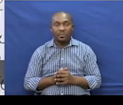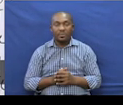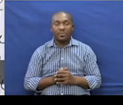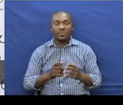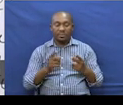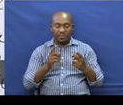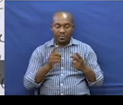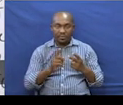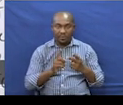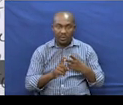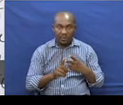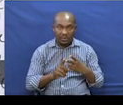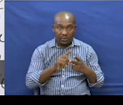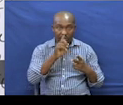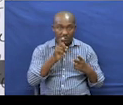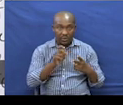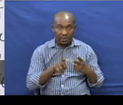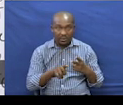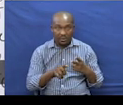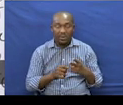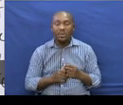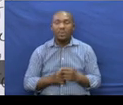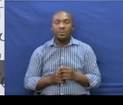And question number 2,